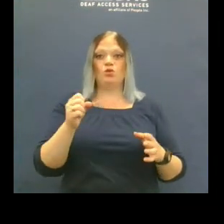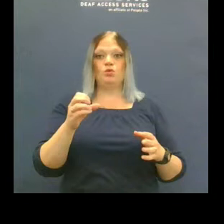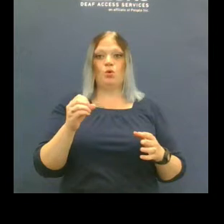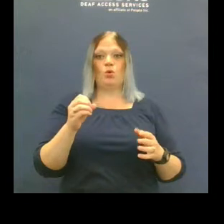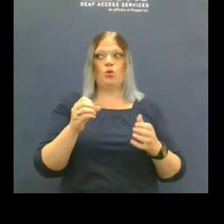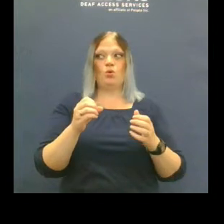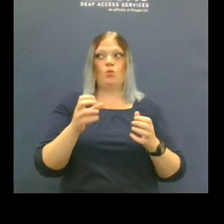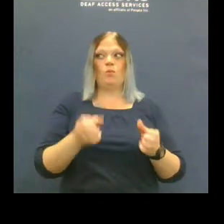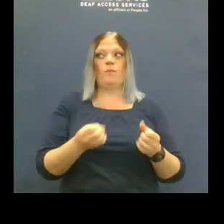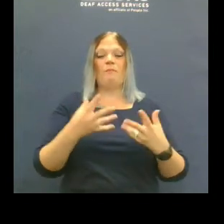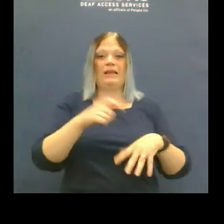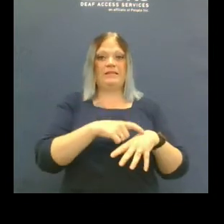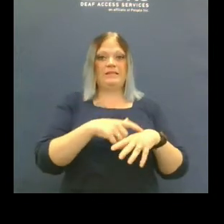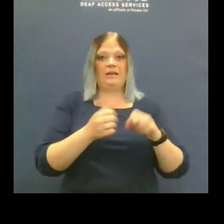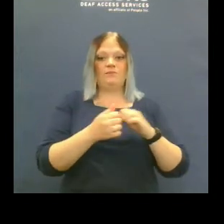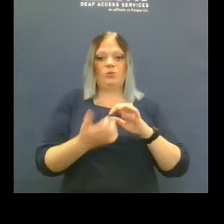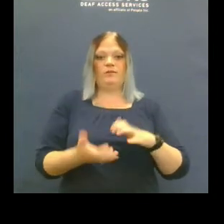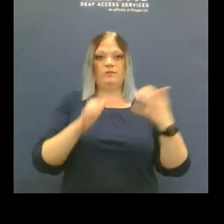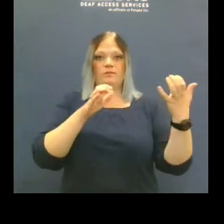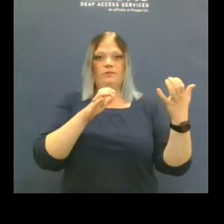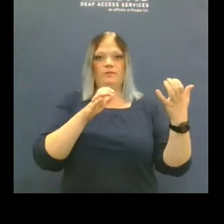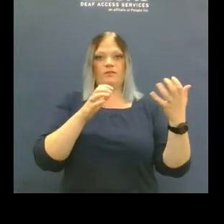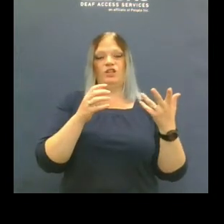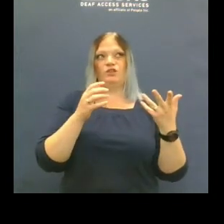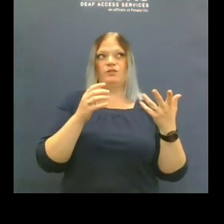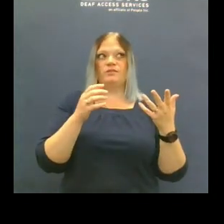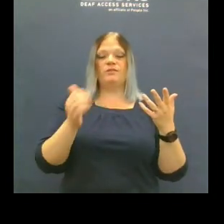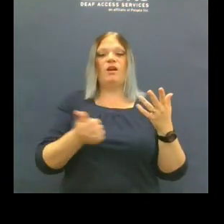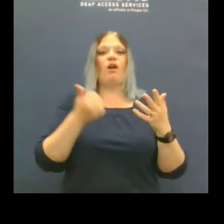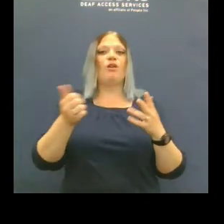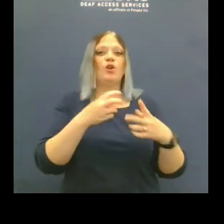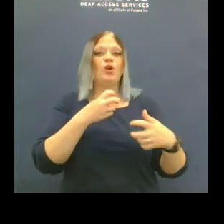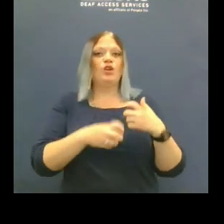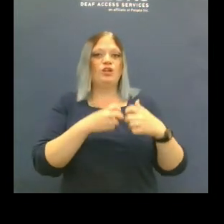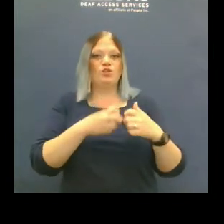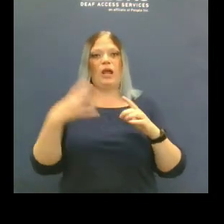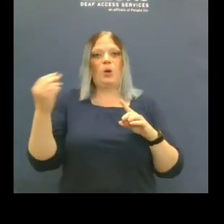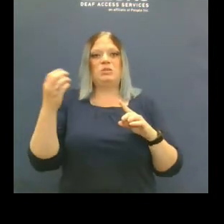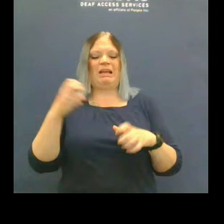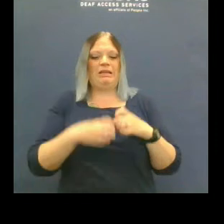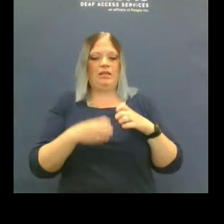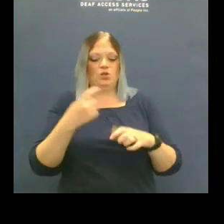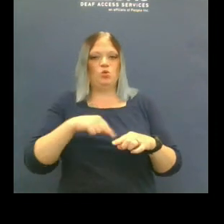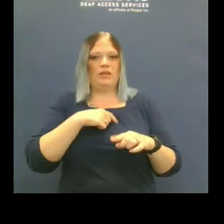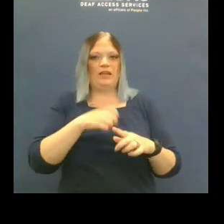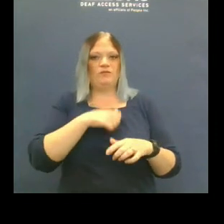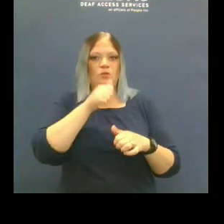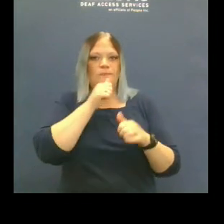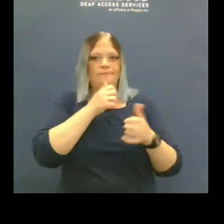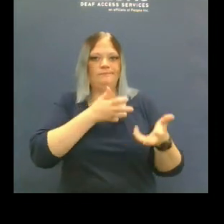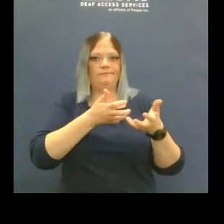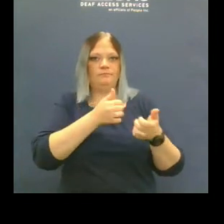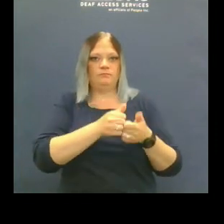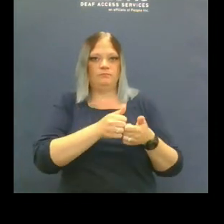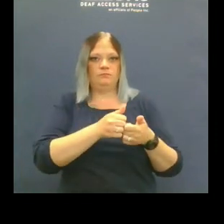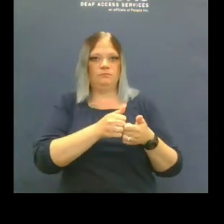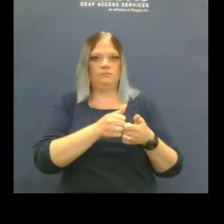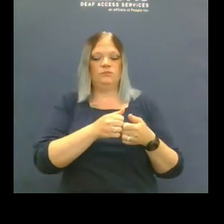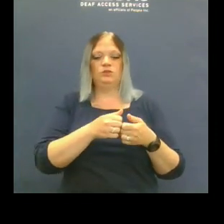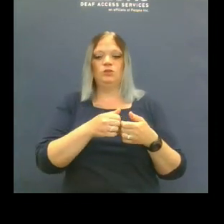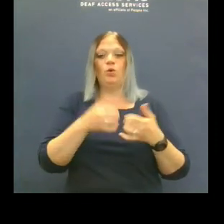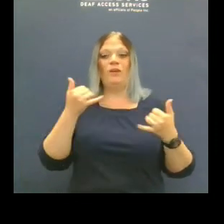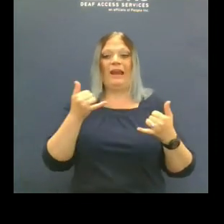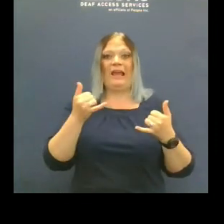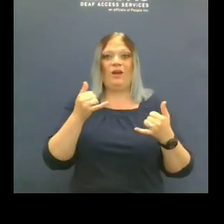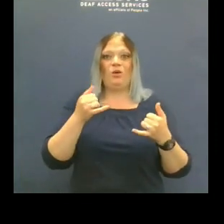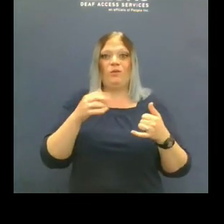with disasters is there's ancillary issues that we have to deal with. In this particular case, obviously the primary focus is the testing